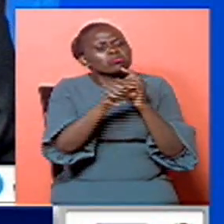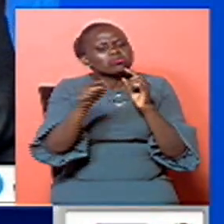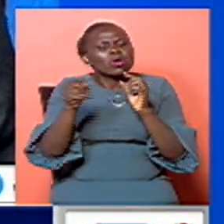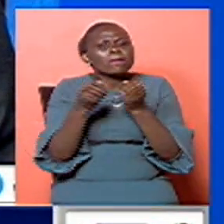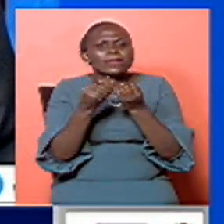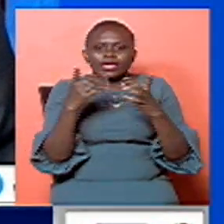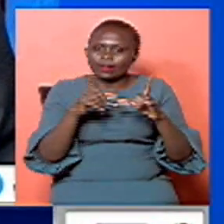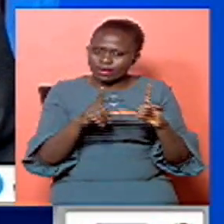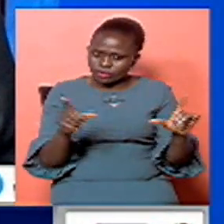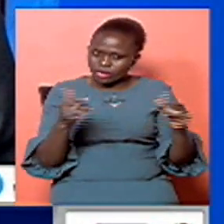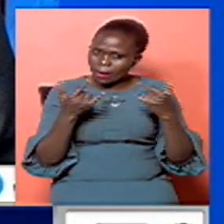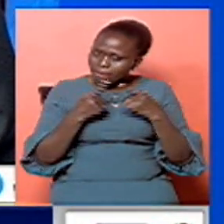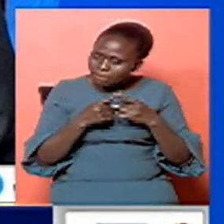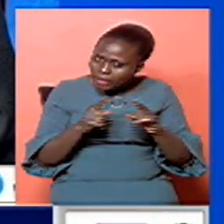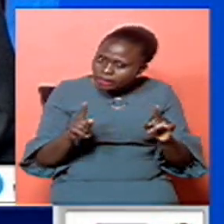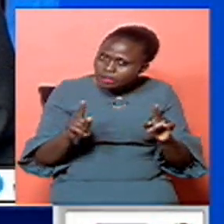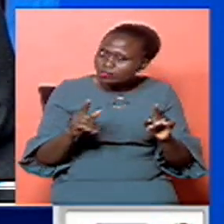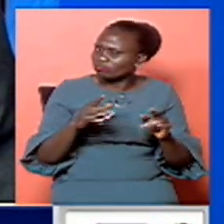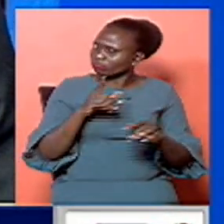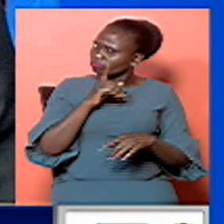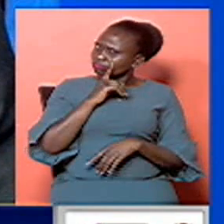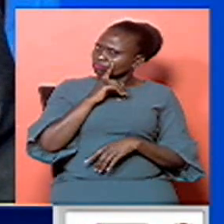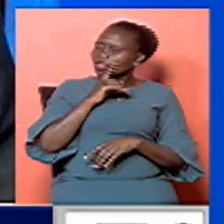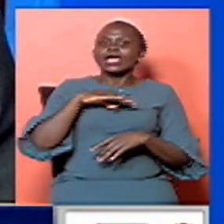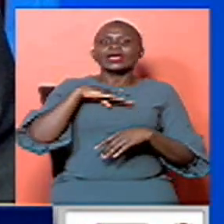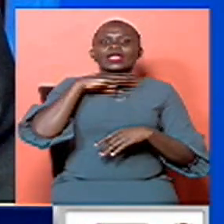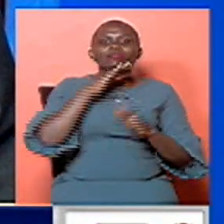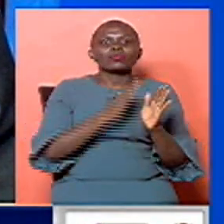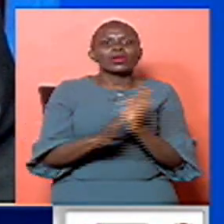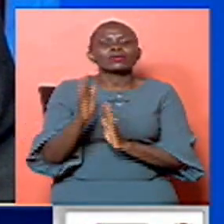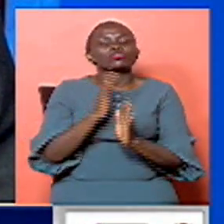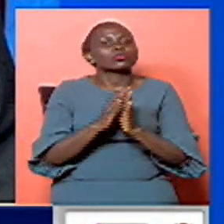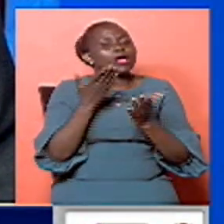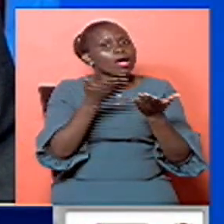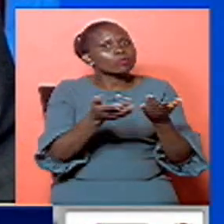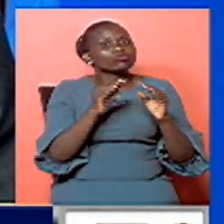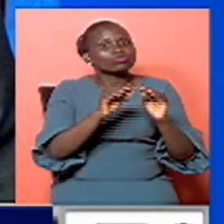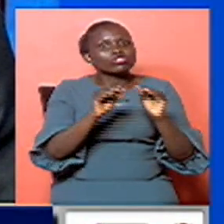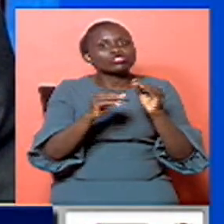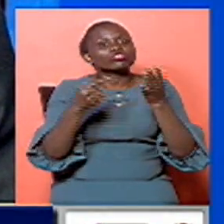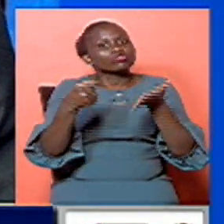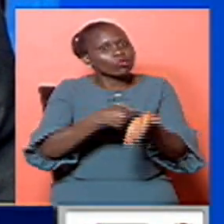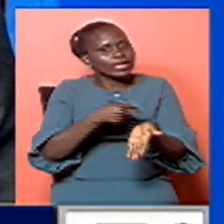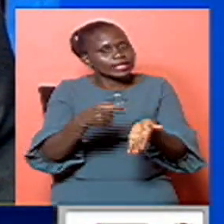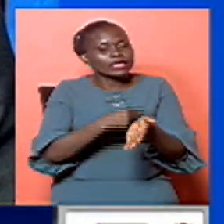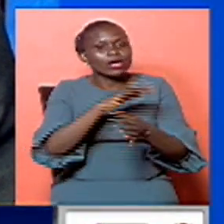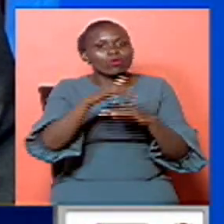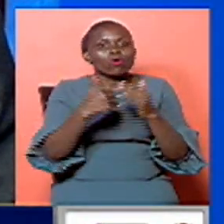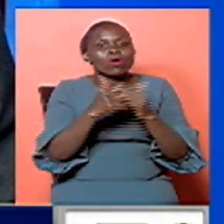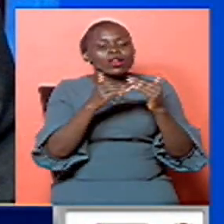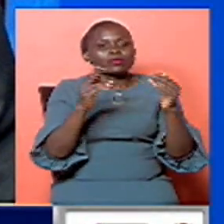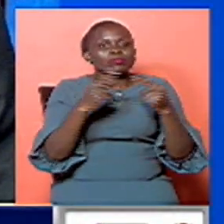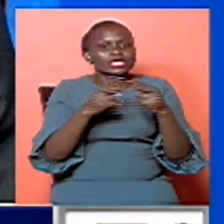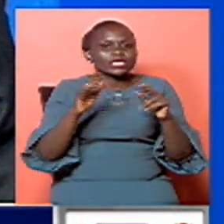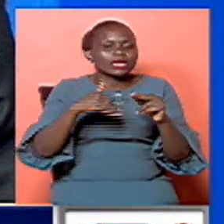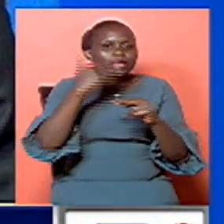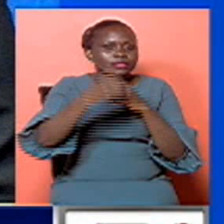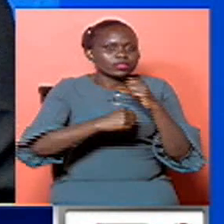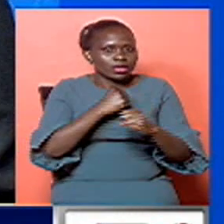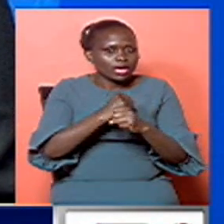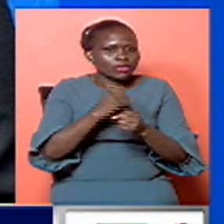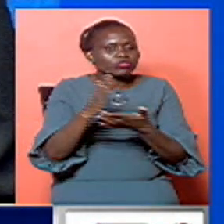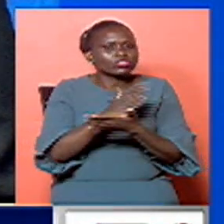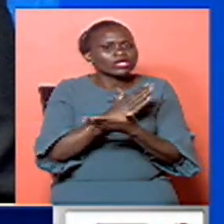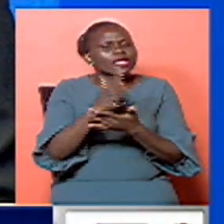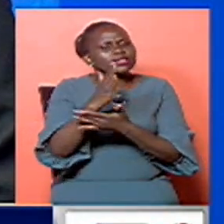languages. However, it appears sufficient preparations have been made for teaching Swahili at all levels throughout the country beginning next year. To share